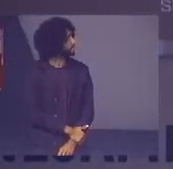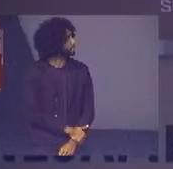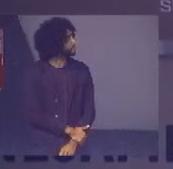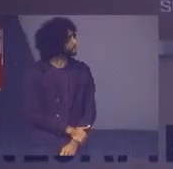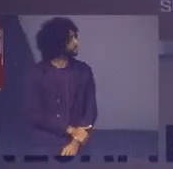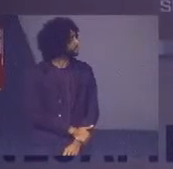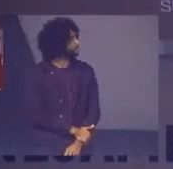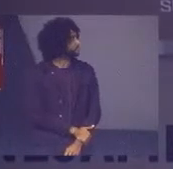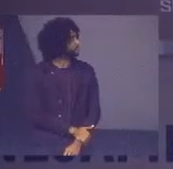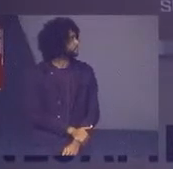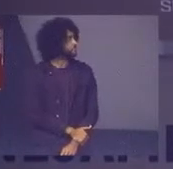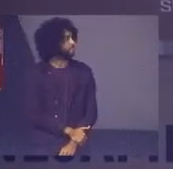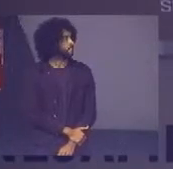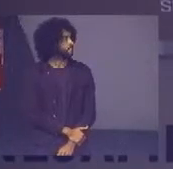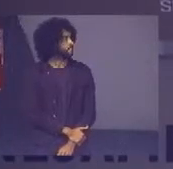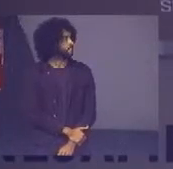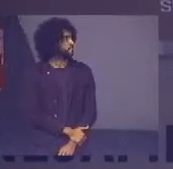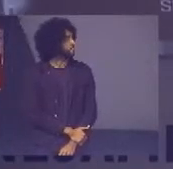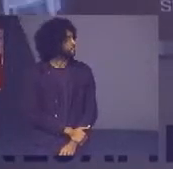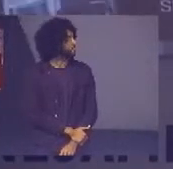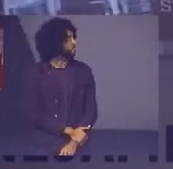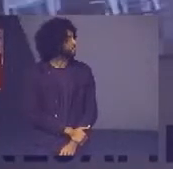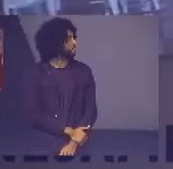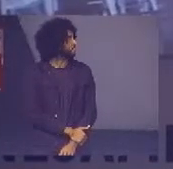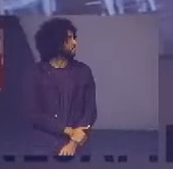You and me